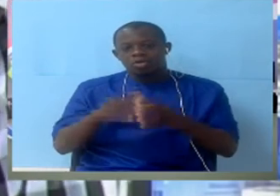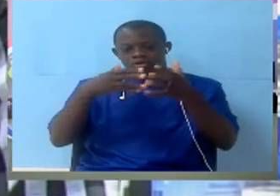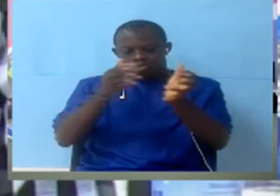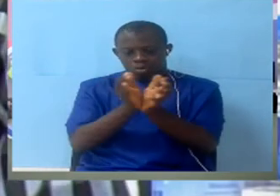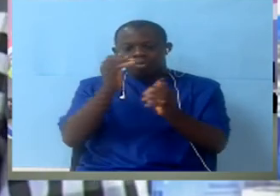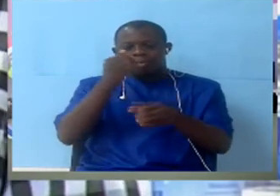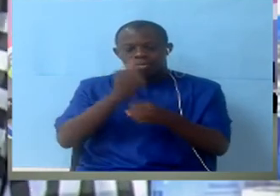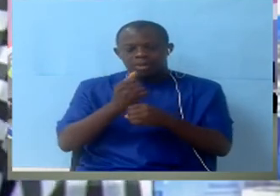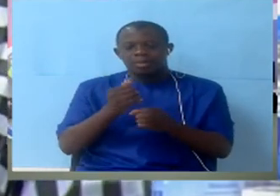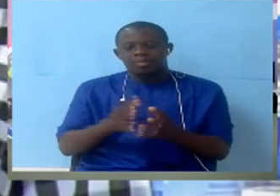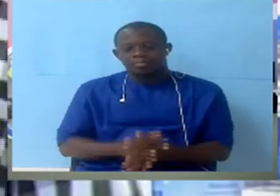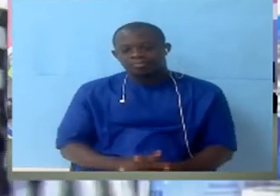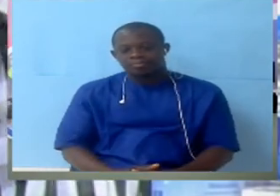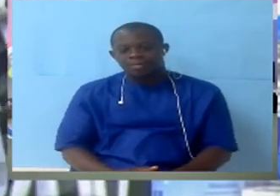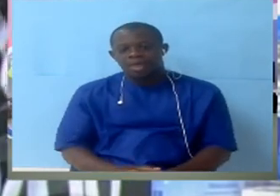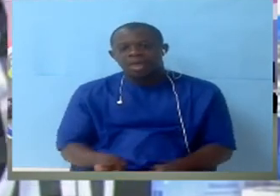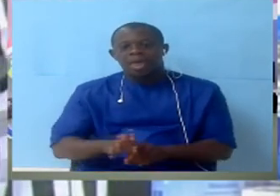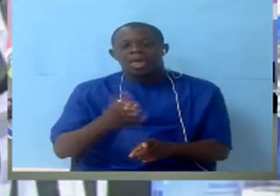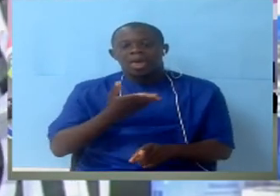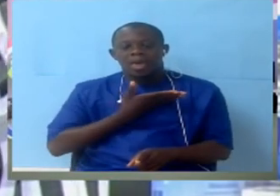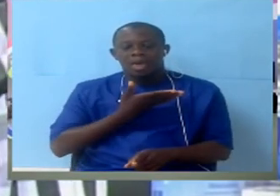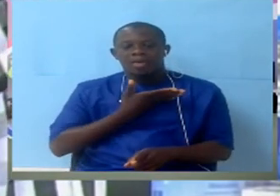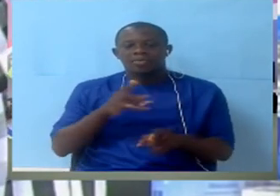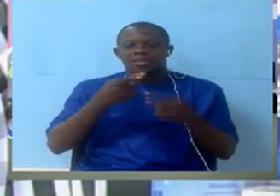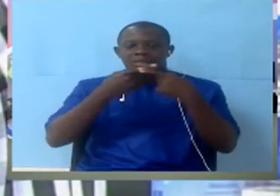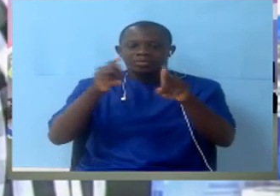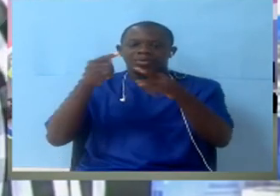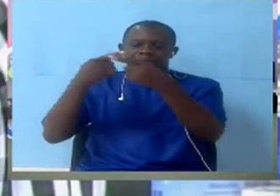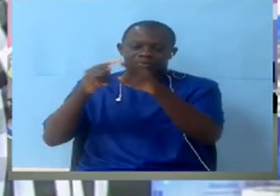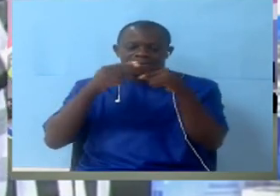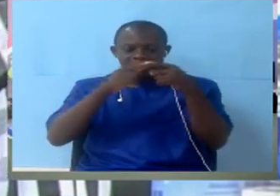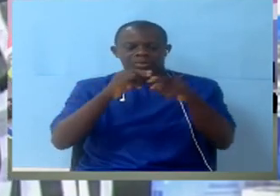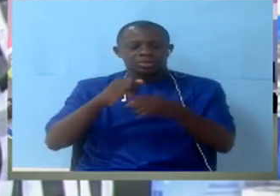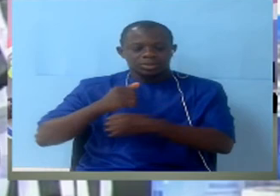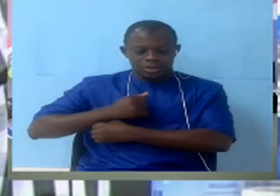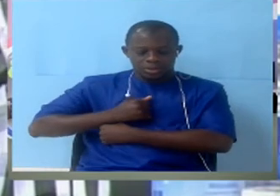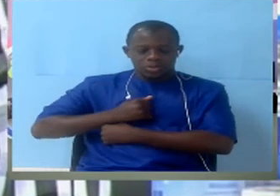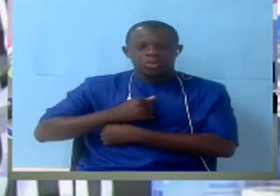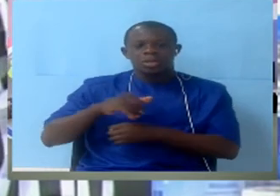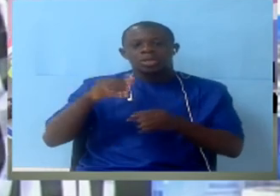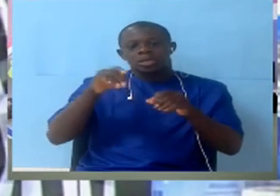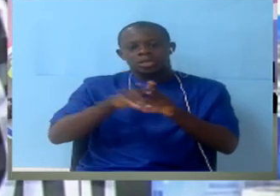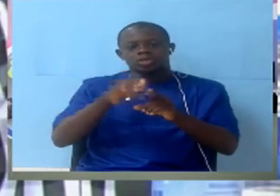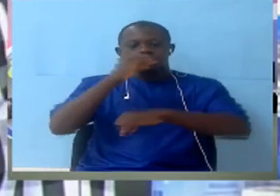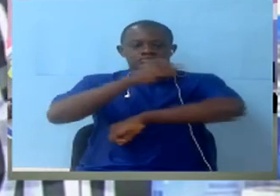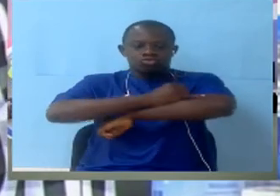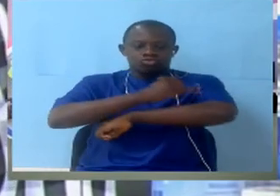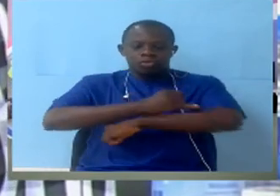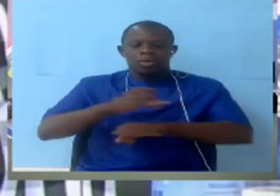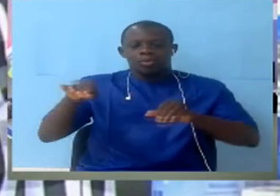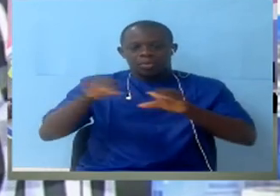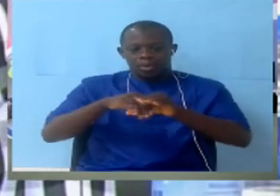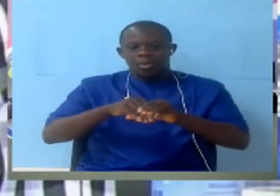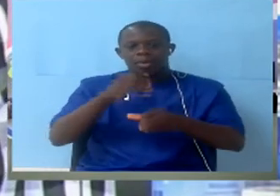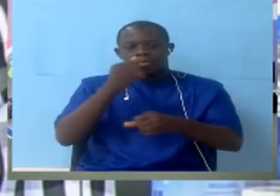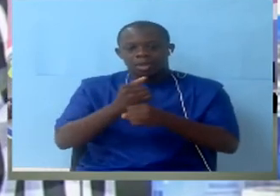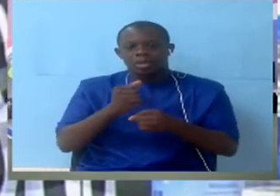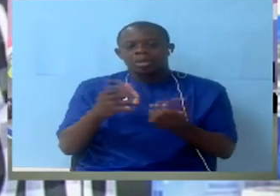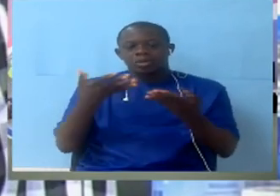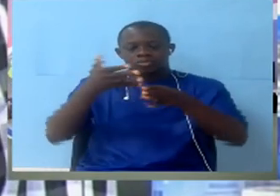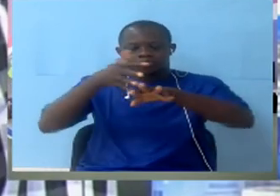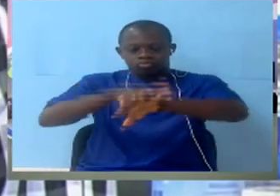of different institutional joint security force. Different institution members of the different institutions were